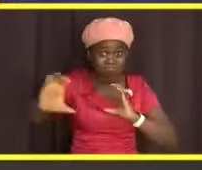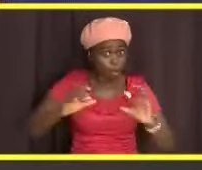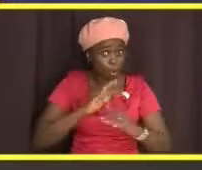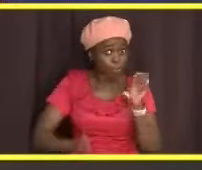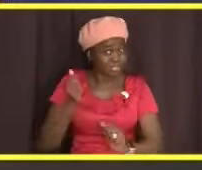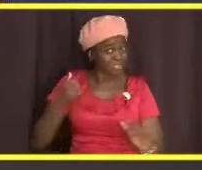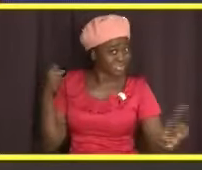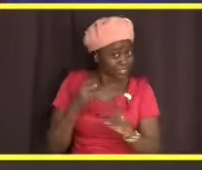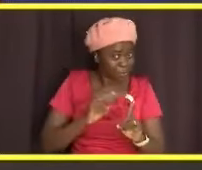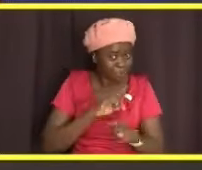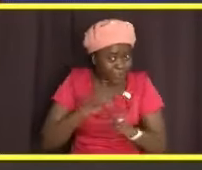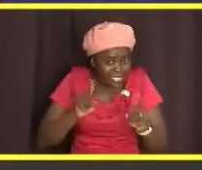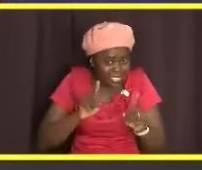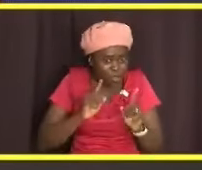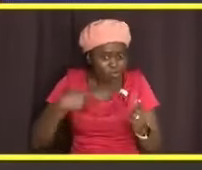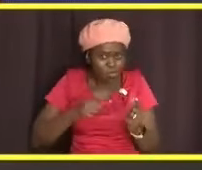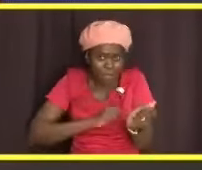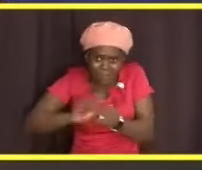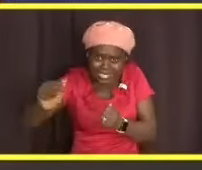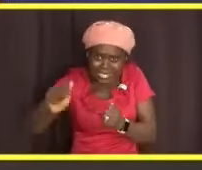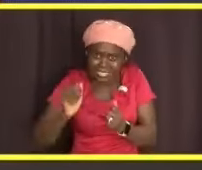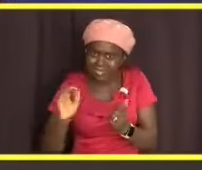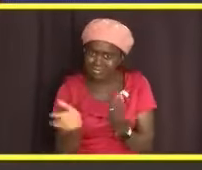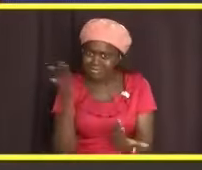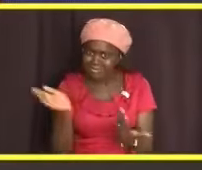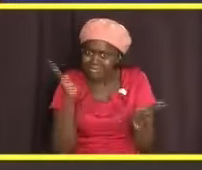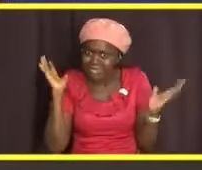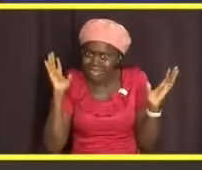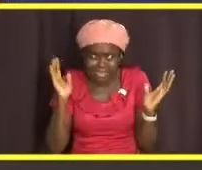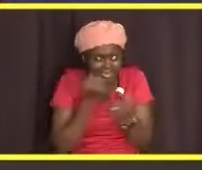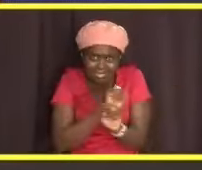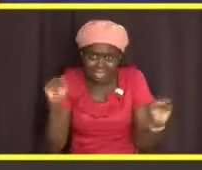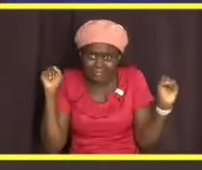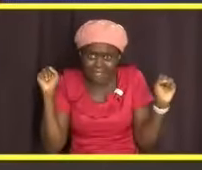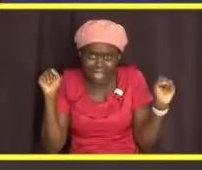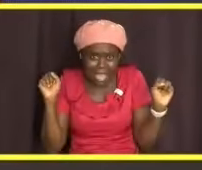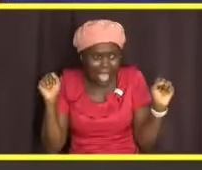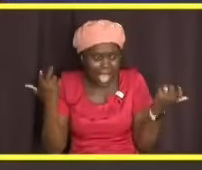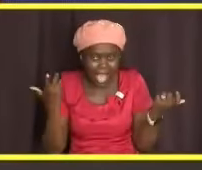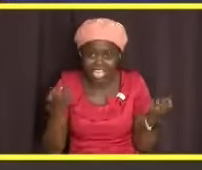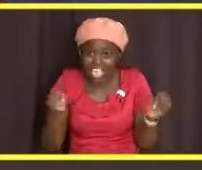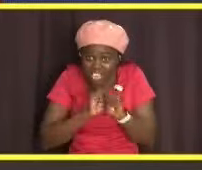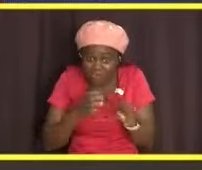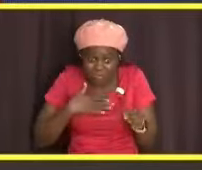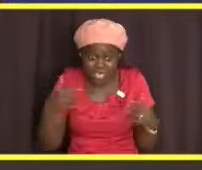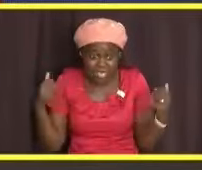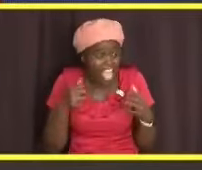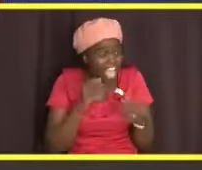Banana leaf. Fortunately, he didn't look back because I was shaking more than himself.